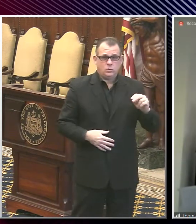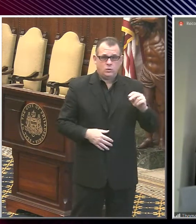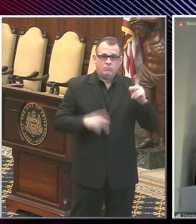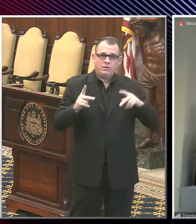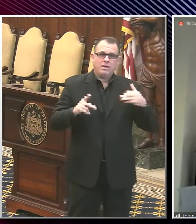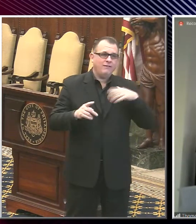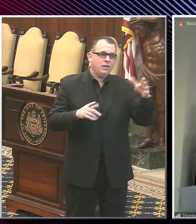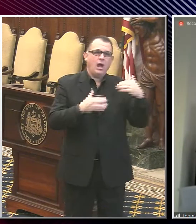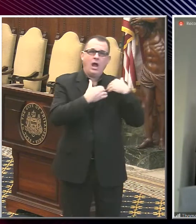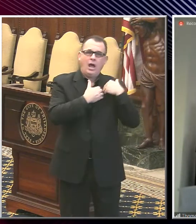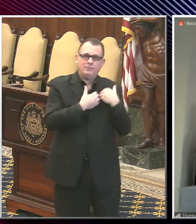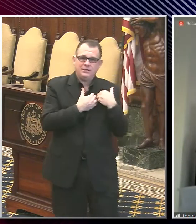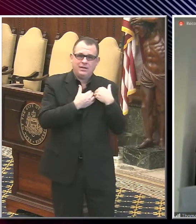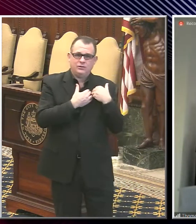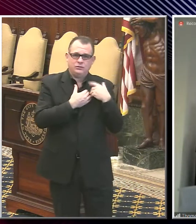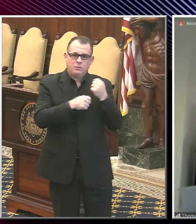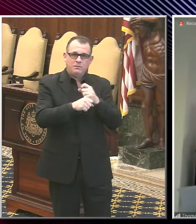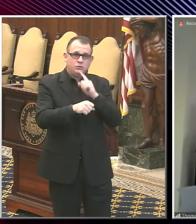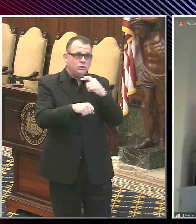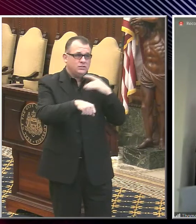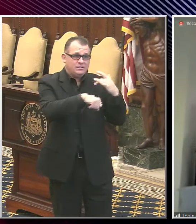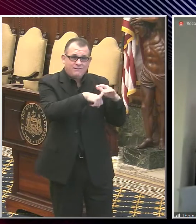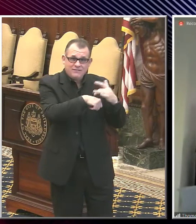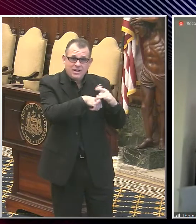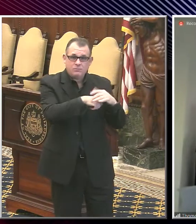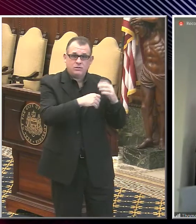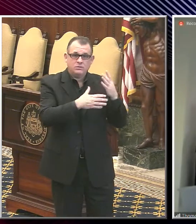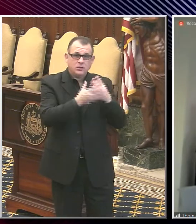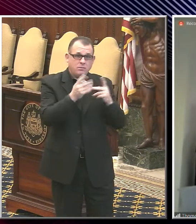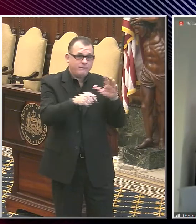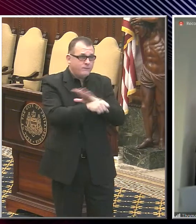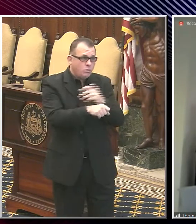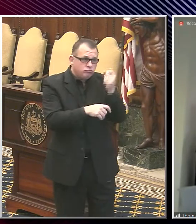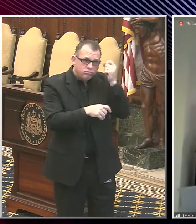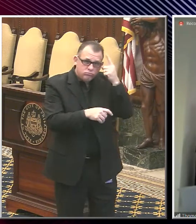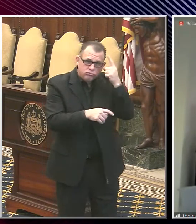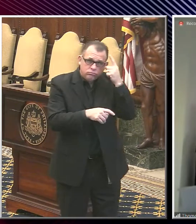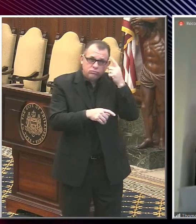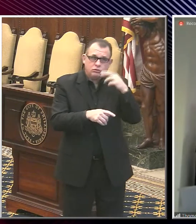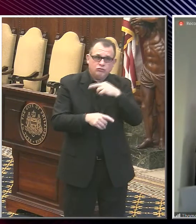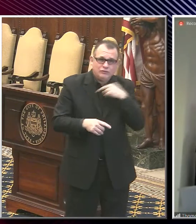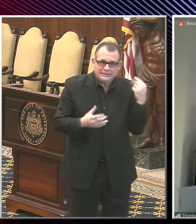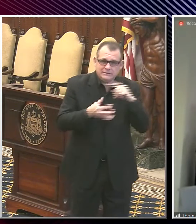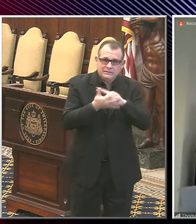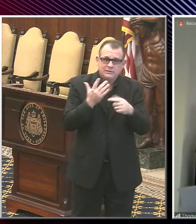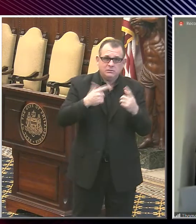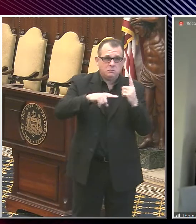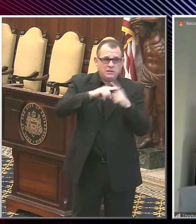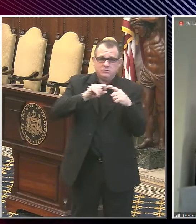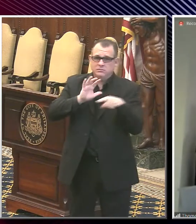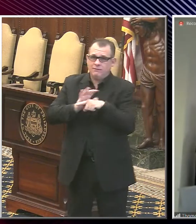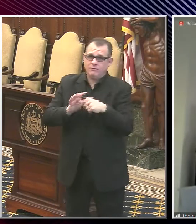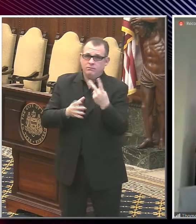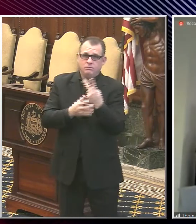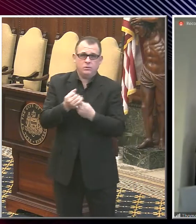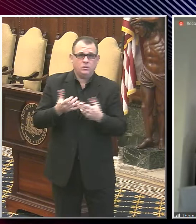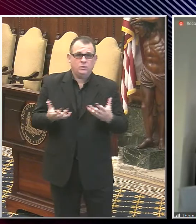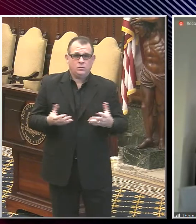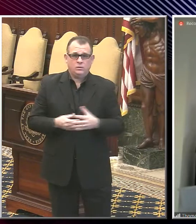all have an obligation to really make sure that it's available, make sure people really understand what the risks and benefits are, and have